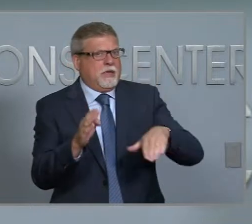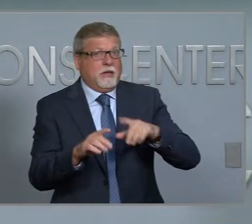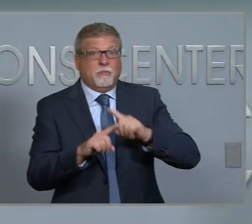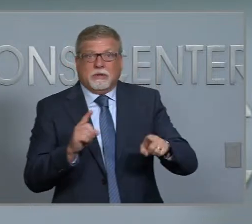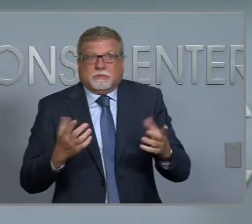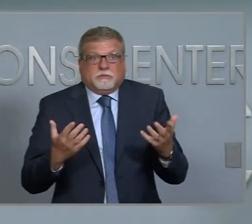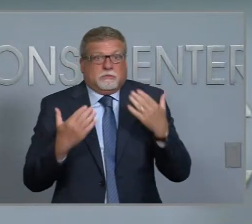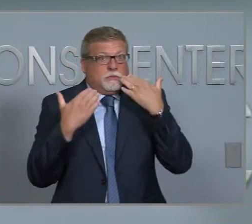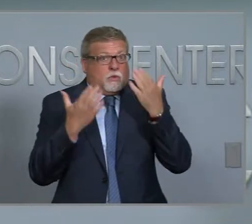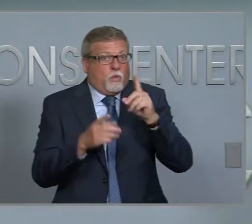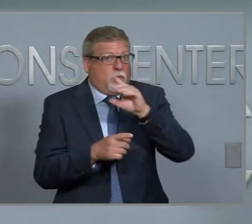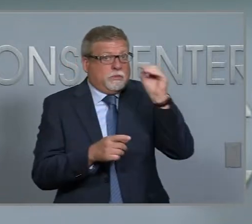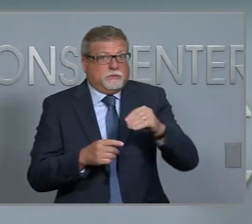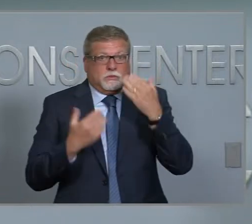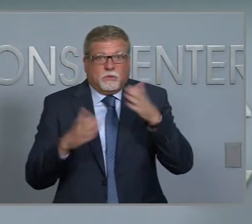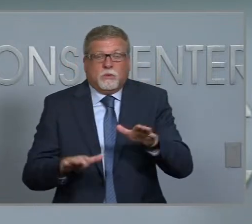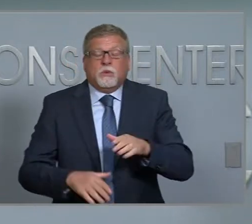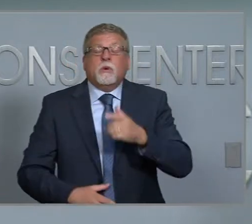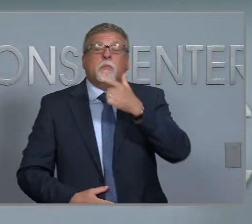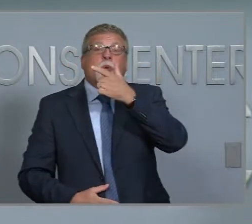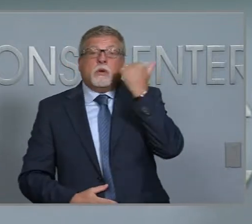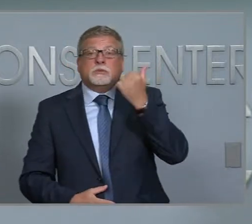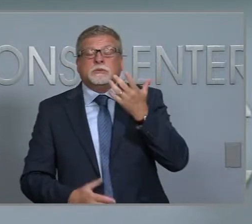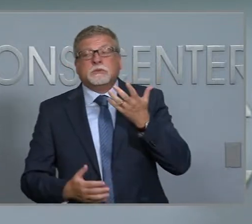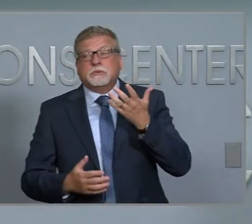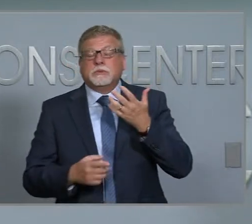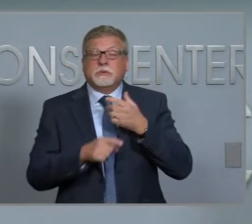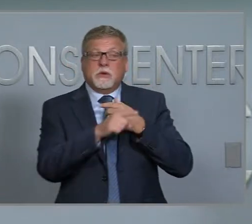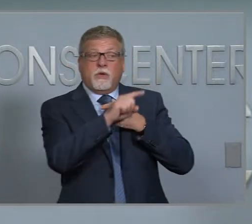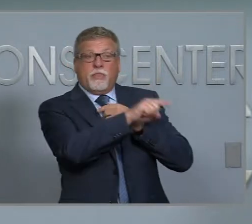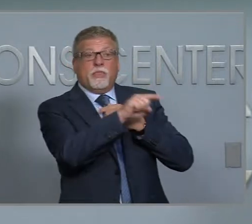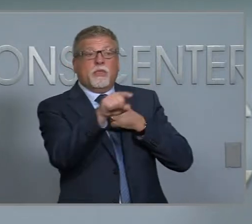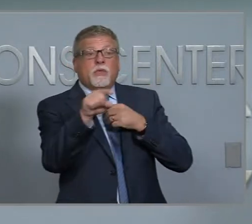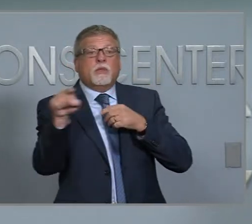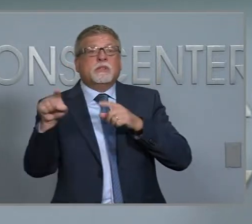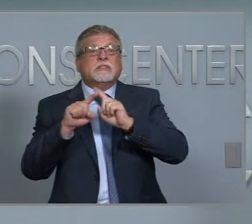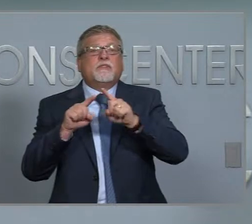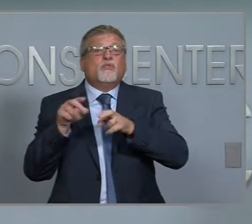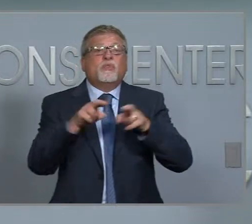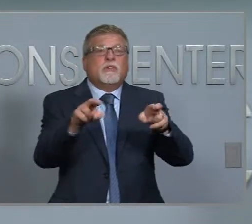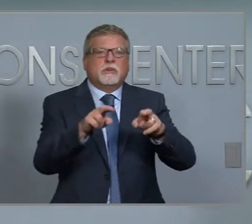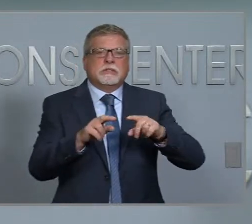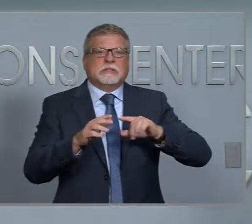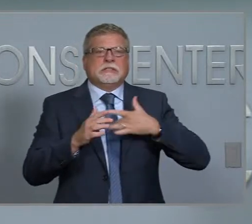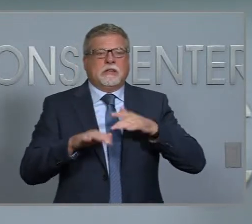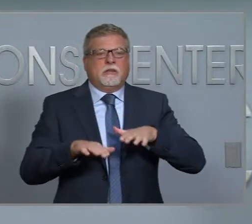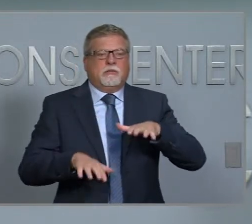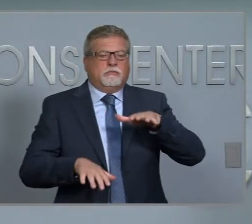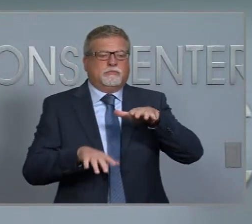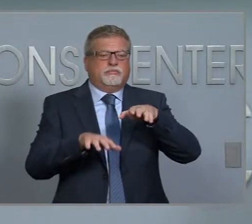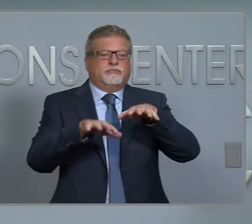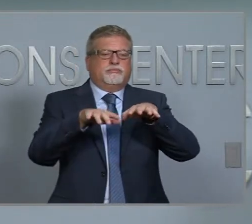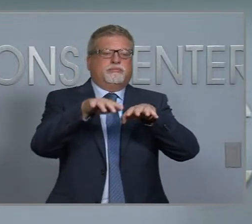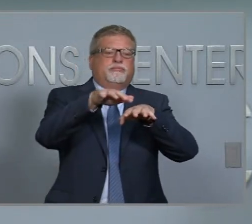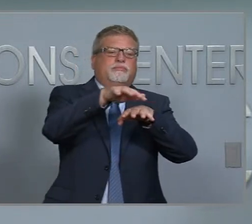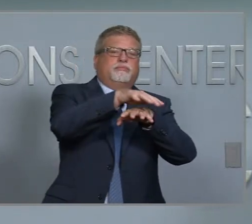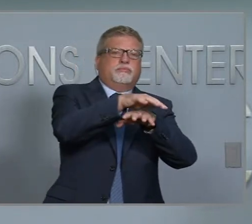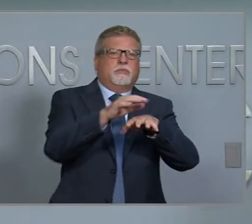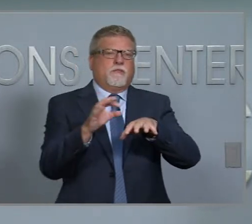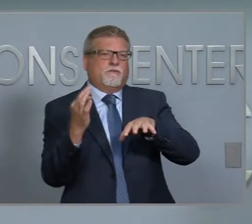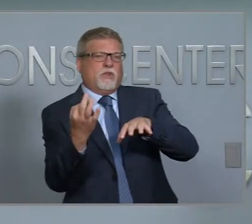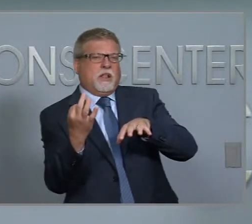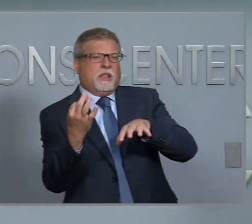because we expect those rivers to crest starting Friday, Saturday, and maybe even some